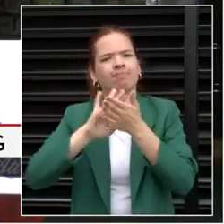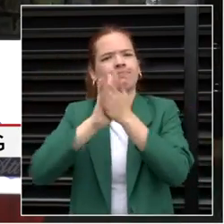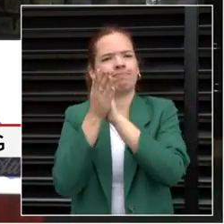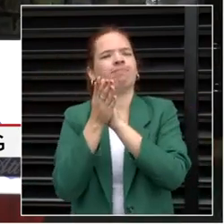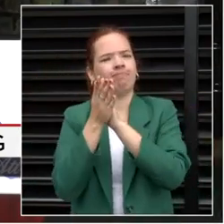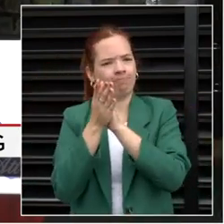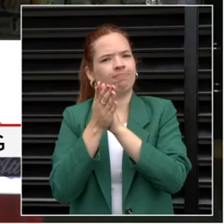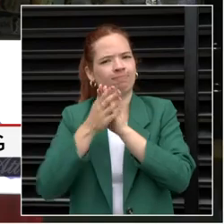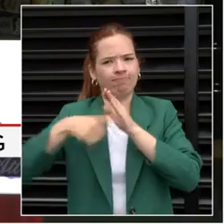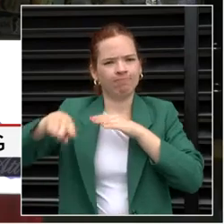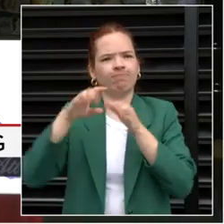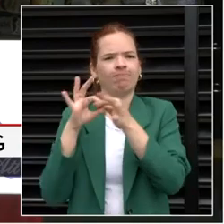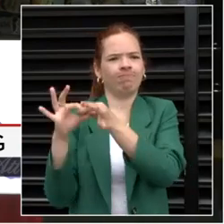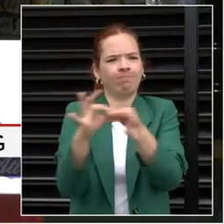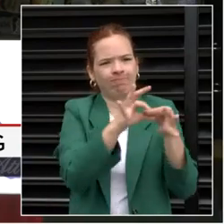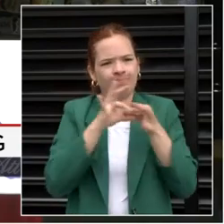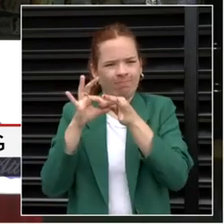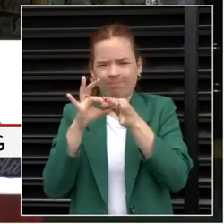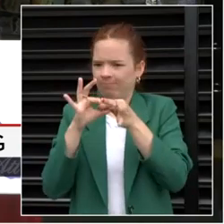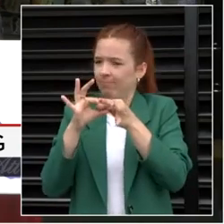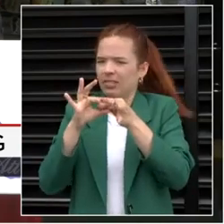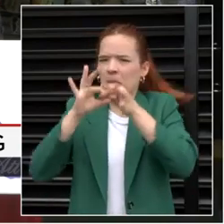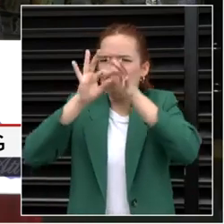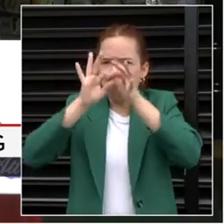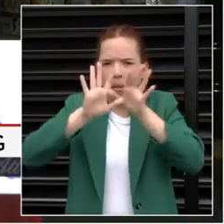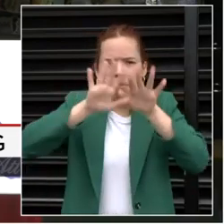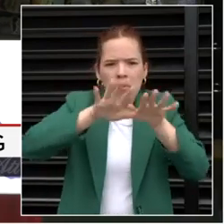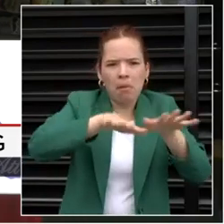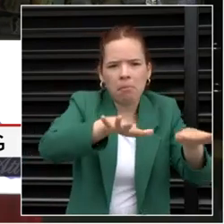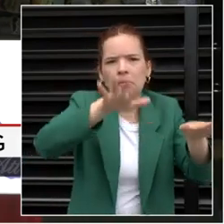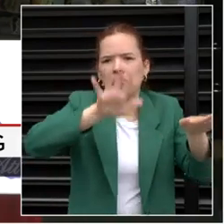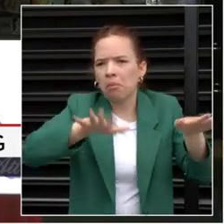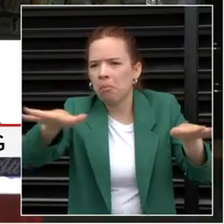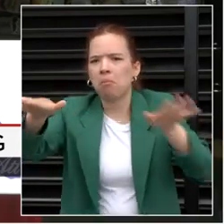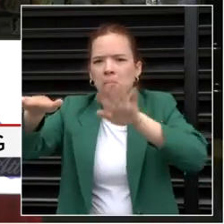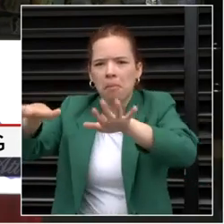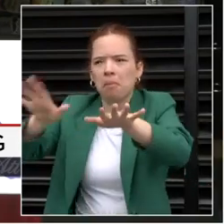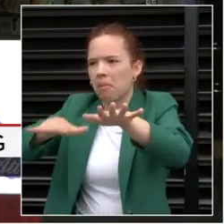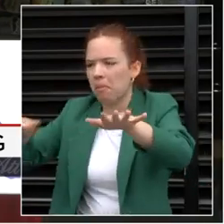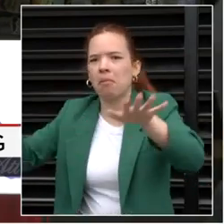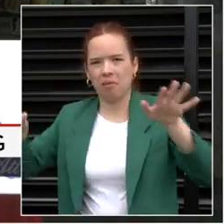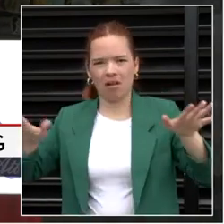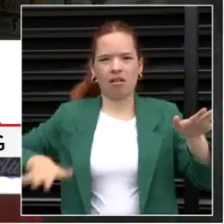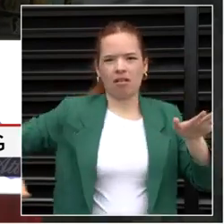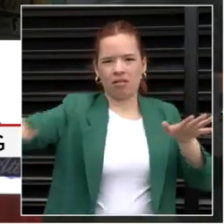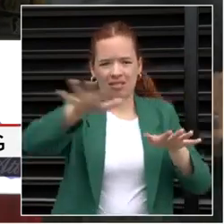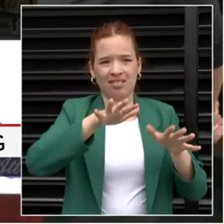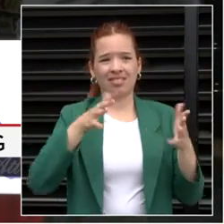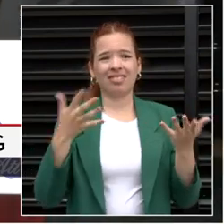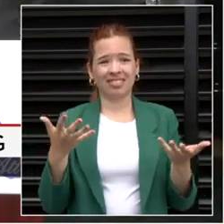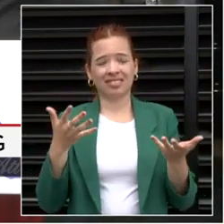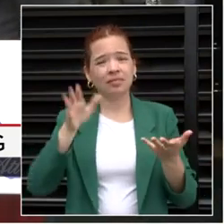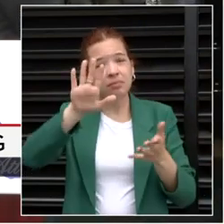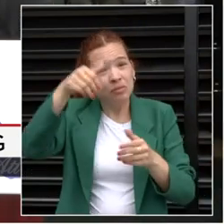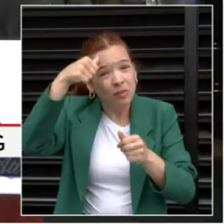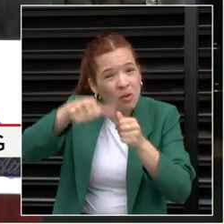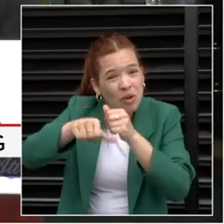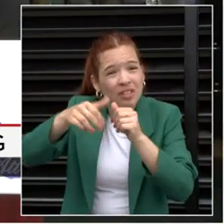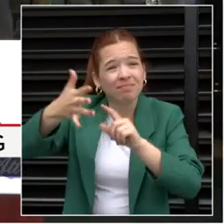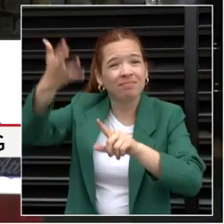erupt. Remember, this was back in the 1900s, when the rising and setting of the